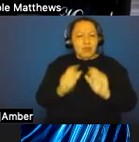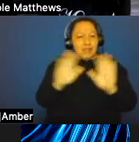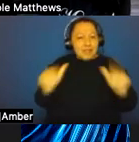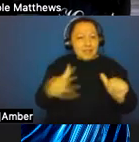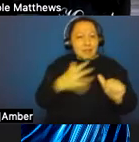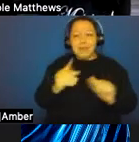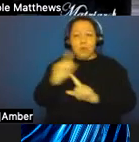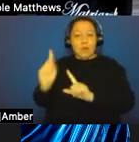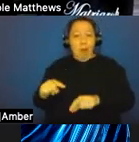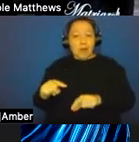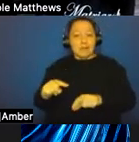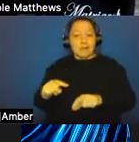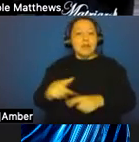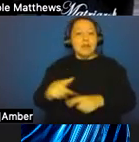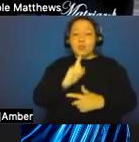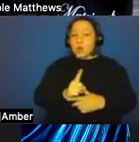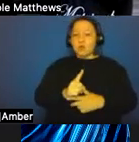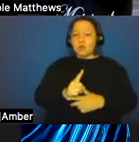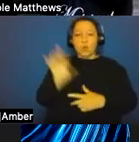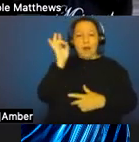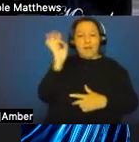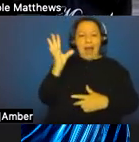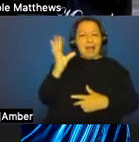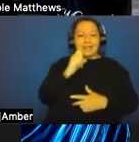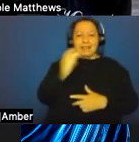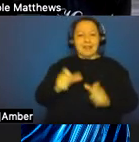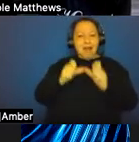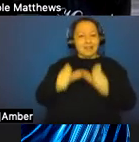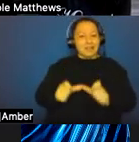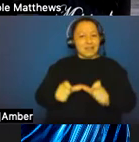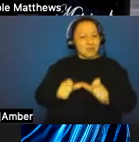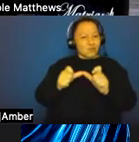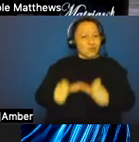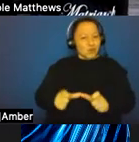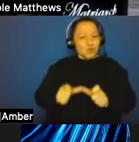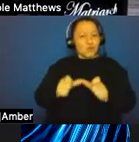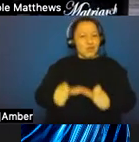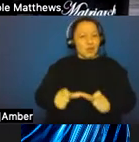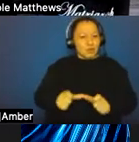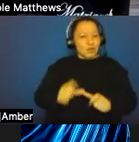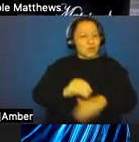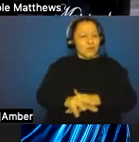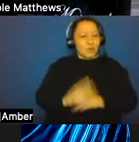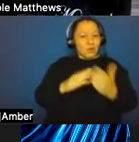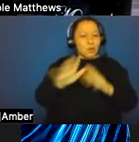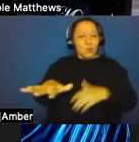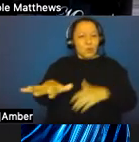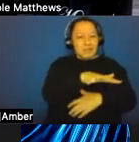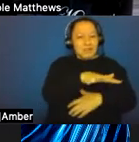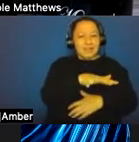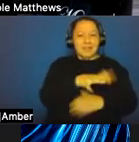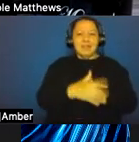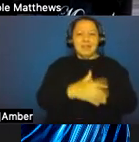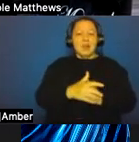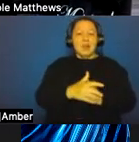violence is not, it does not continue to happen? And with that, how do we honor